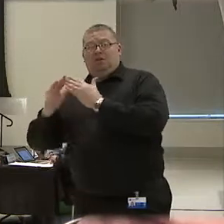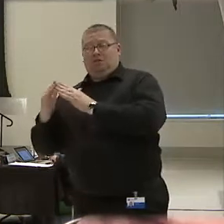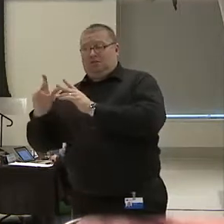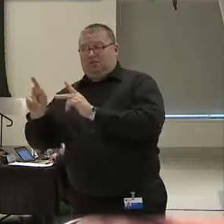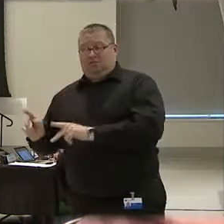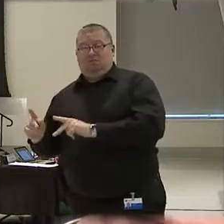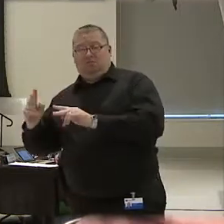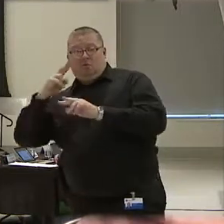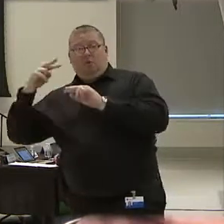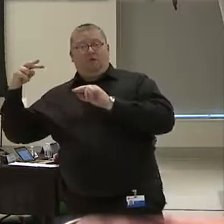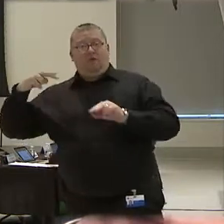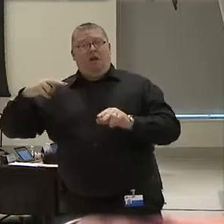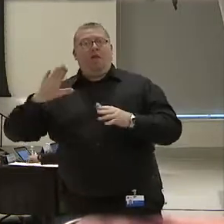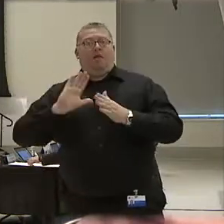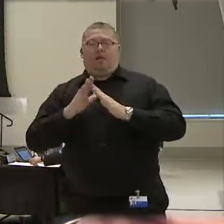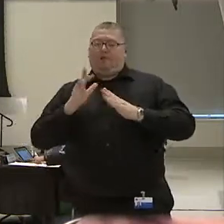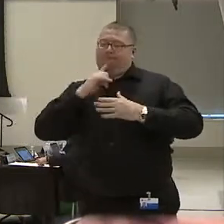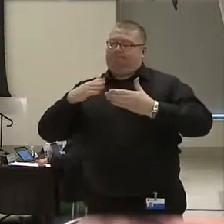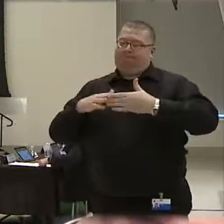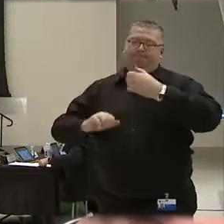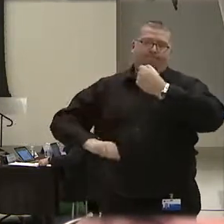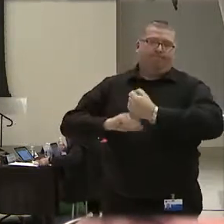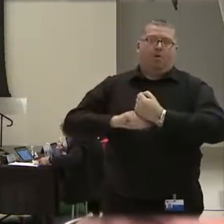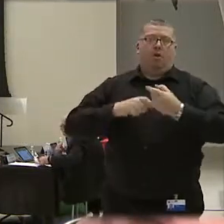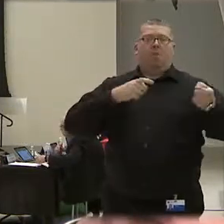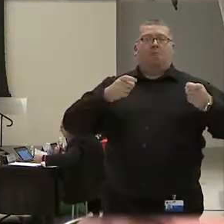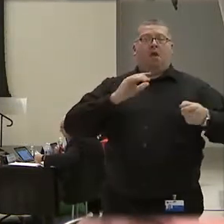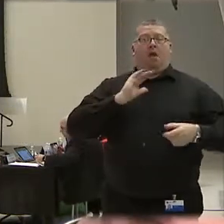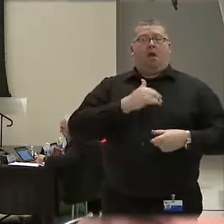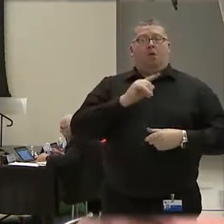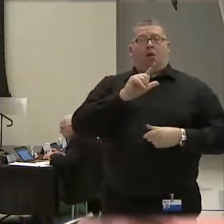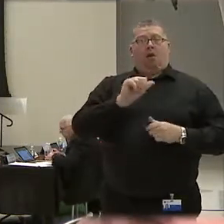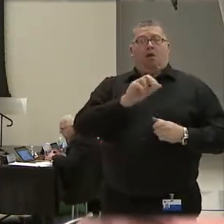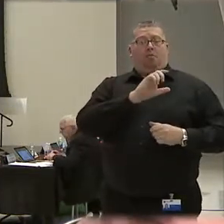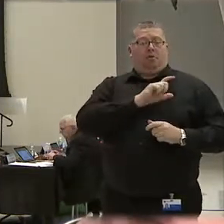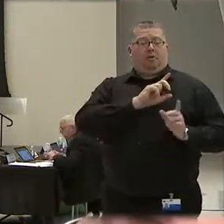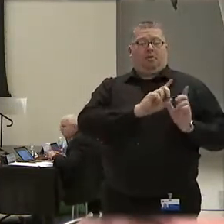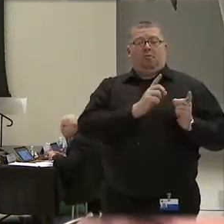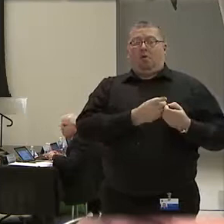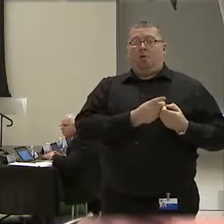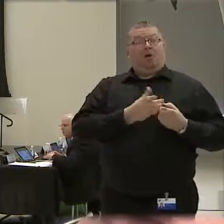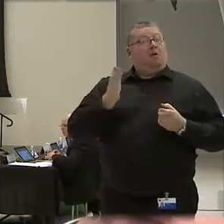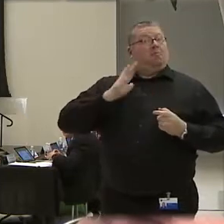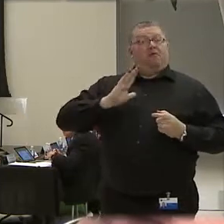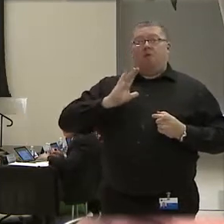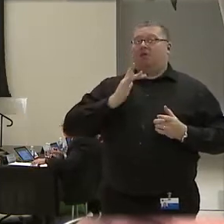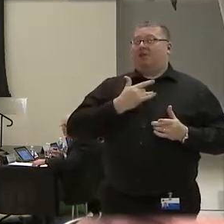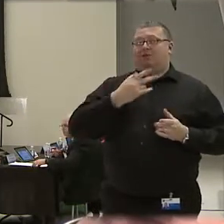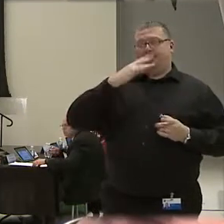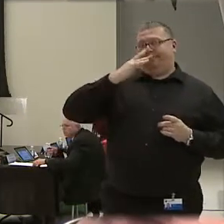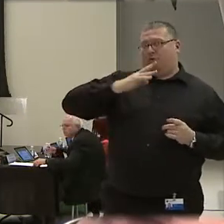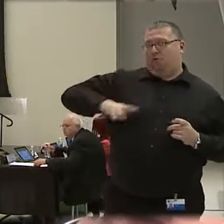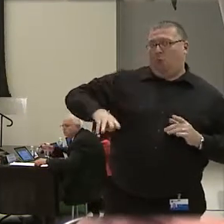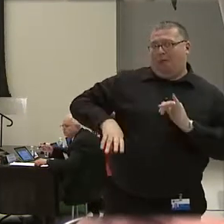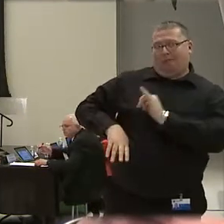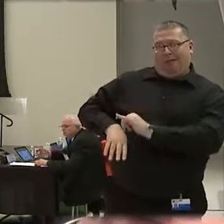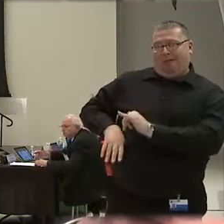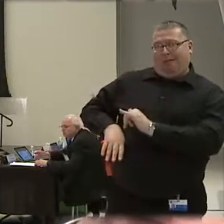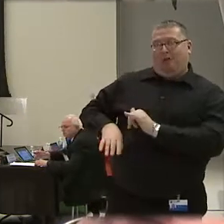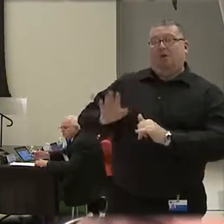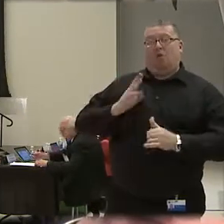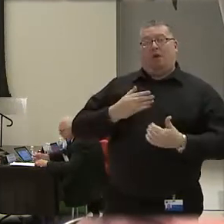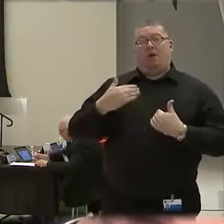cornerstone of managing the Los Angeles Police Department. And it wasn't always like that. You know, even though we've had a